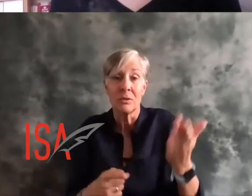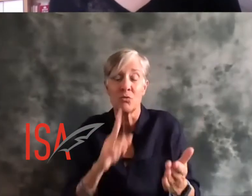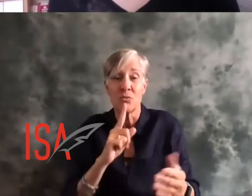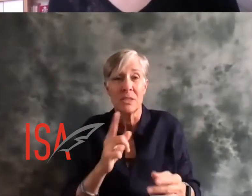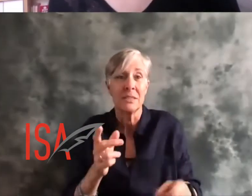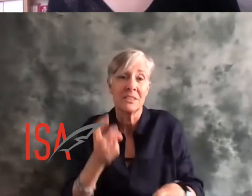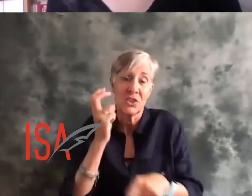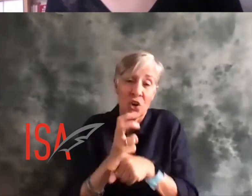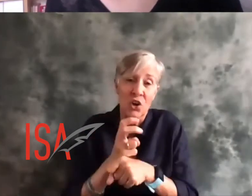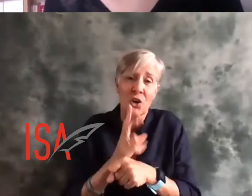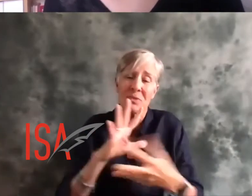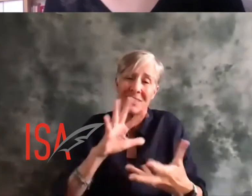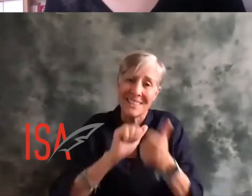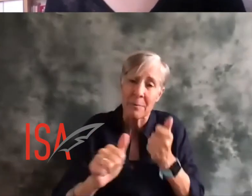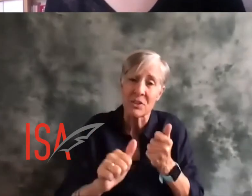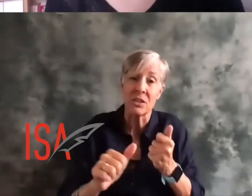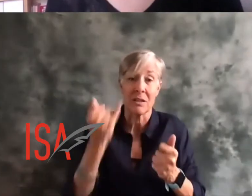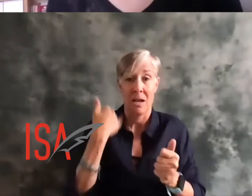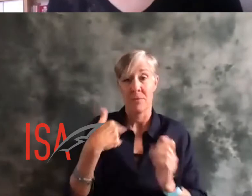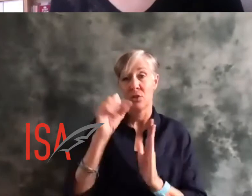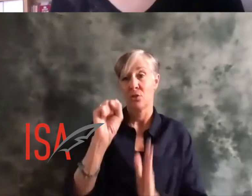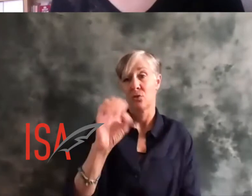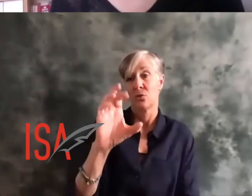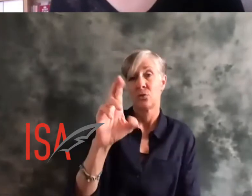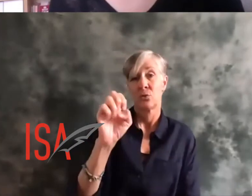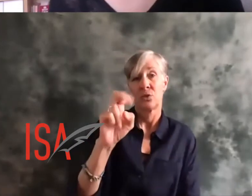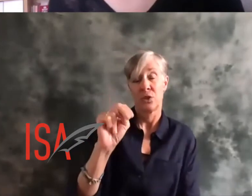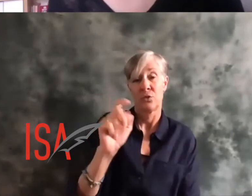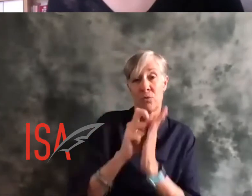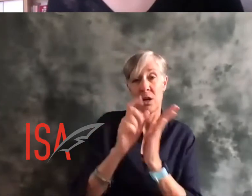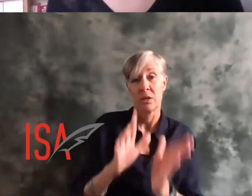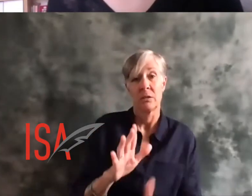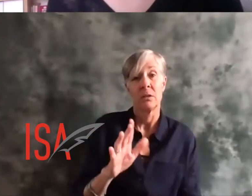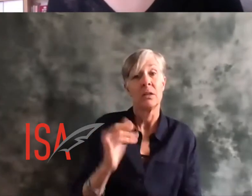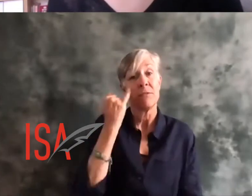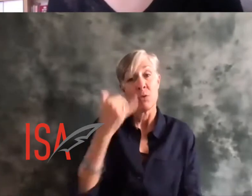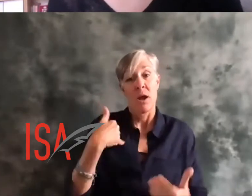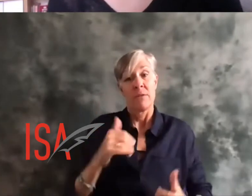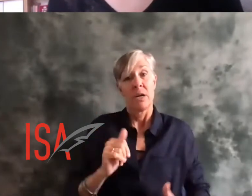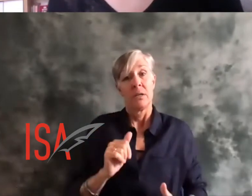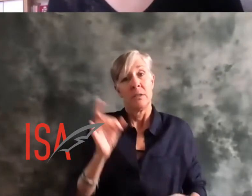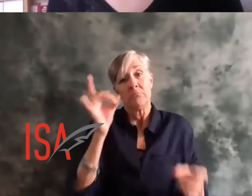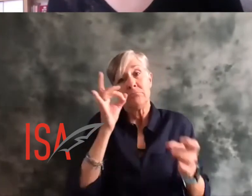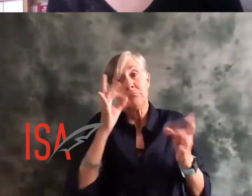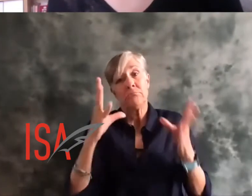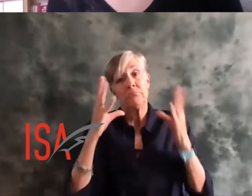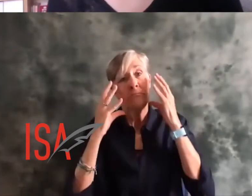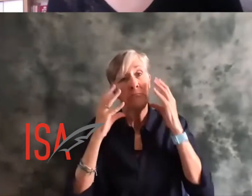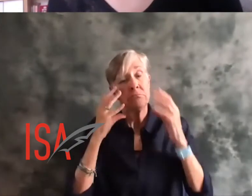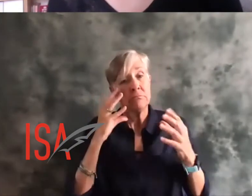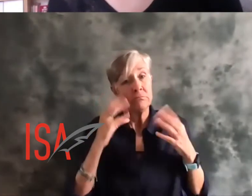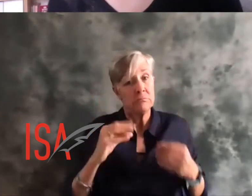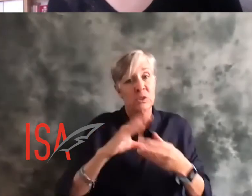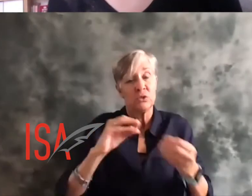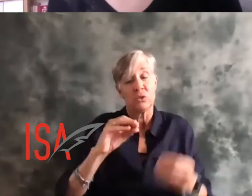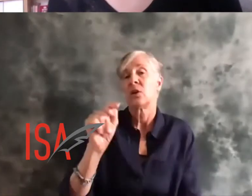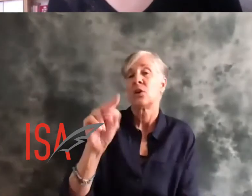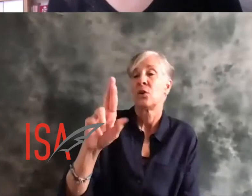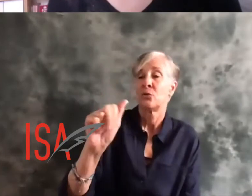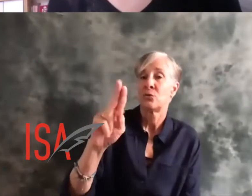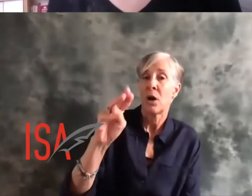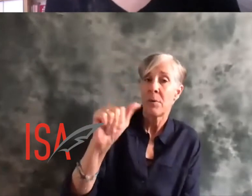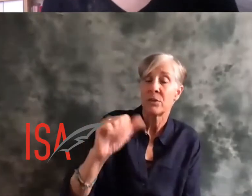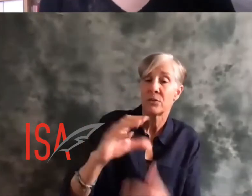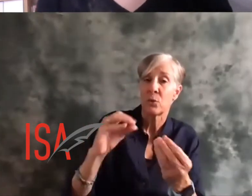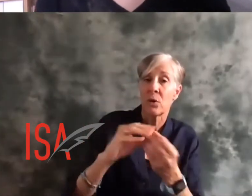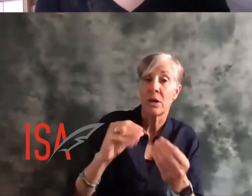as a screenwriter, if you want to tell your trauma story, and it's, you know, and you have permission to also